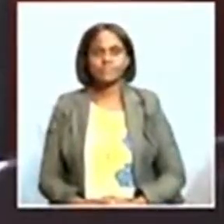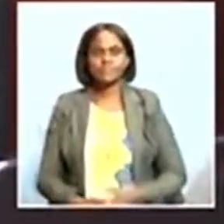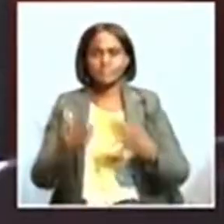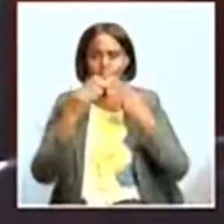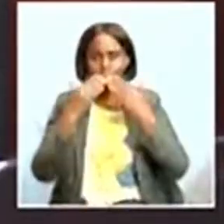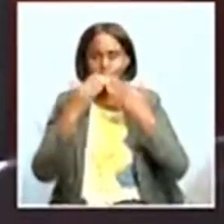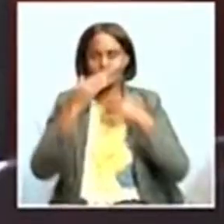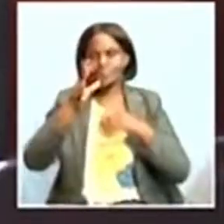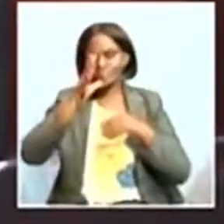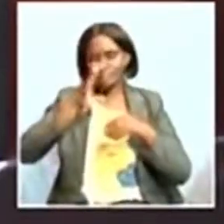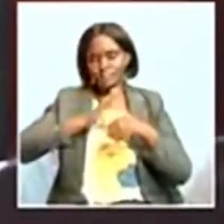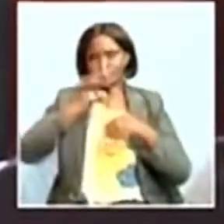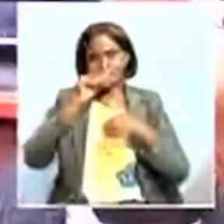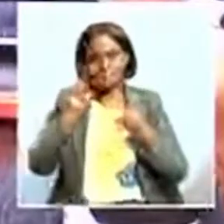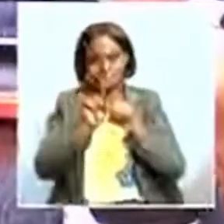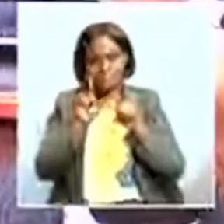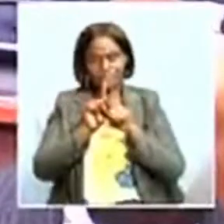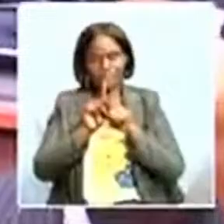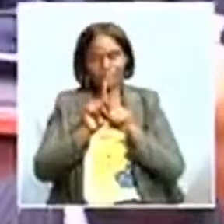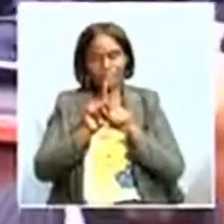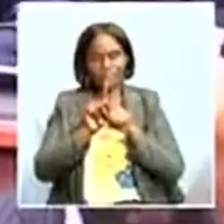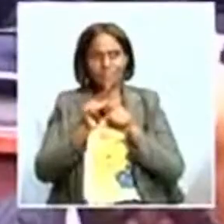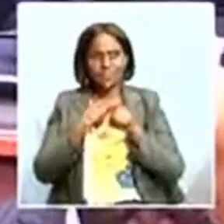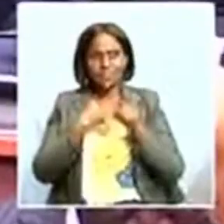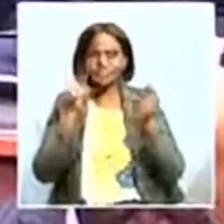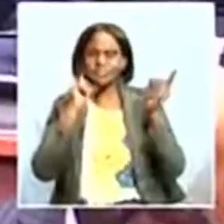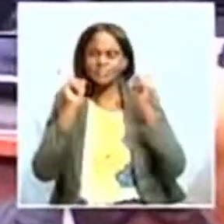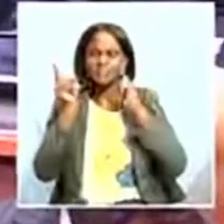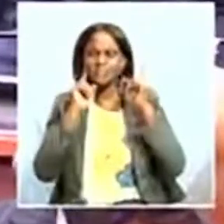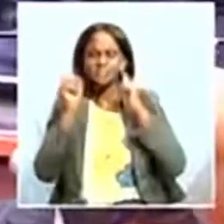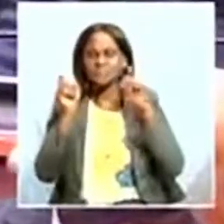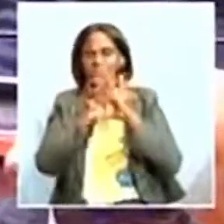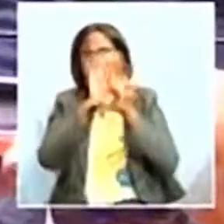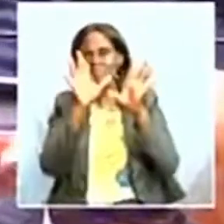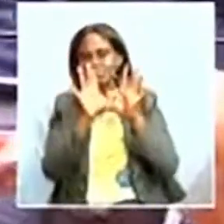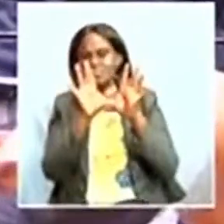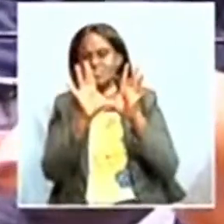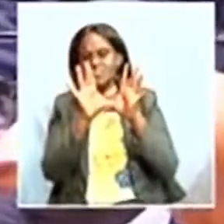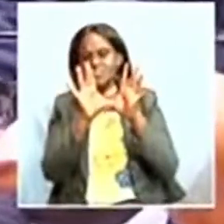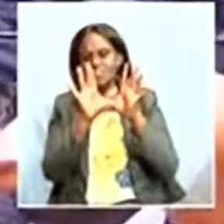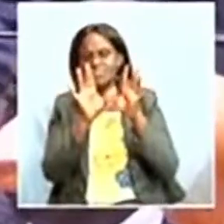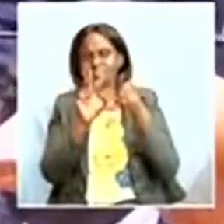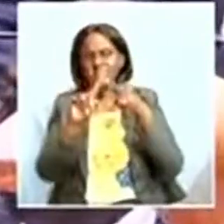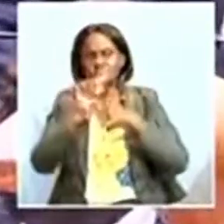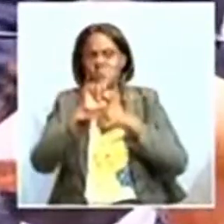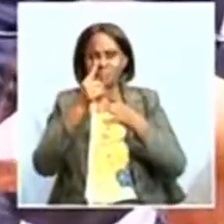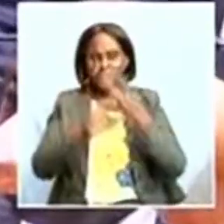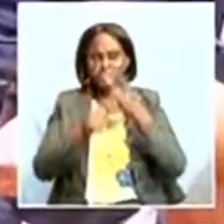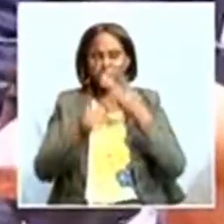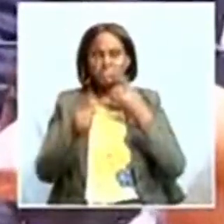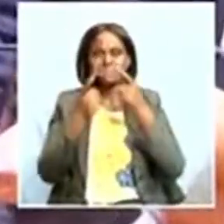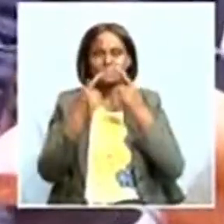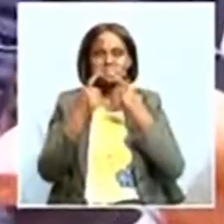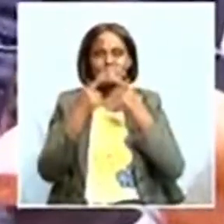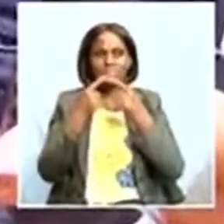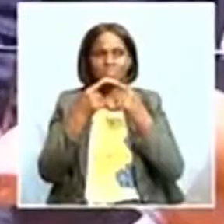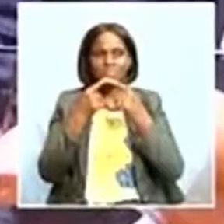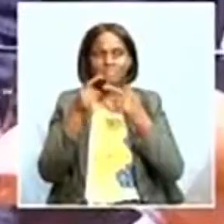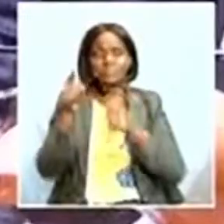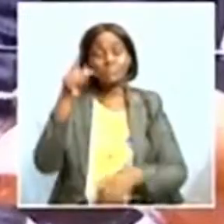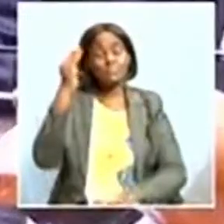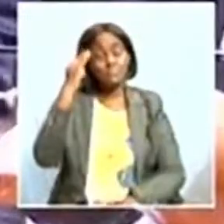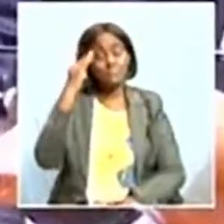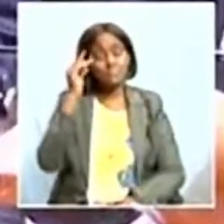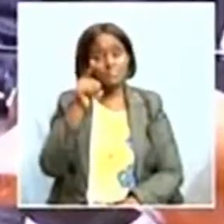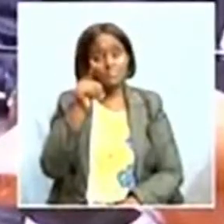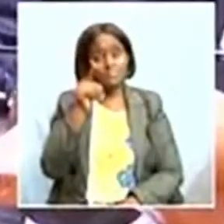Thank you, Madam Speaker. I may not have gotten you properly. What I have said today is what happens. Mind you,